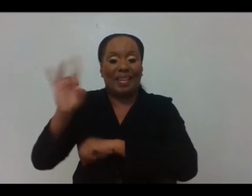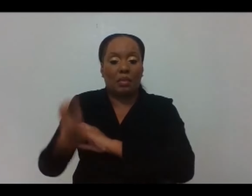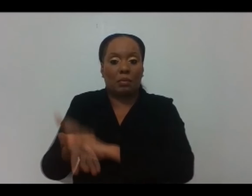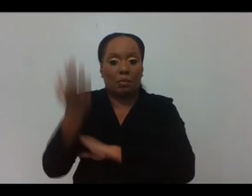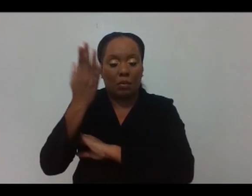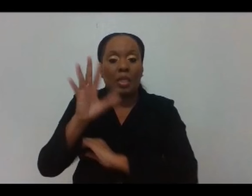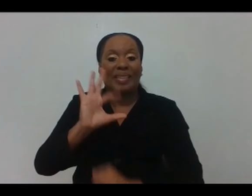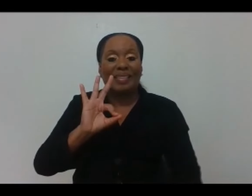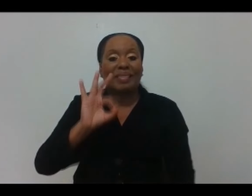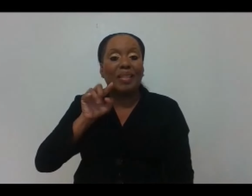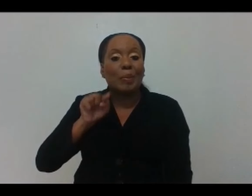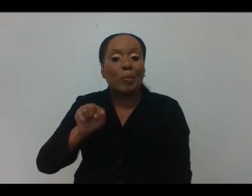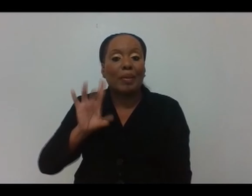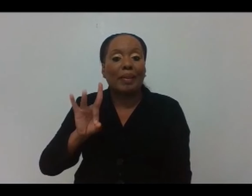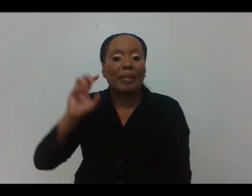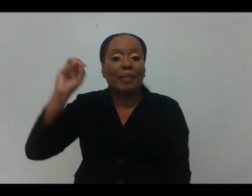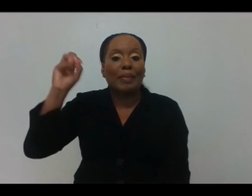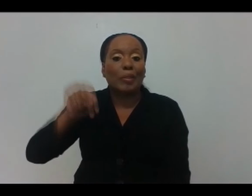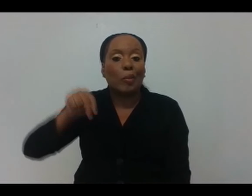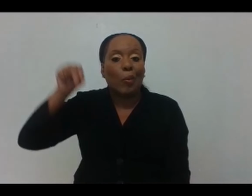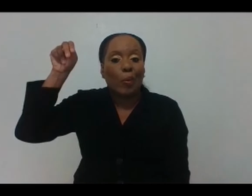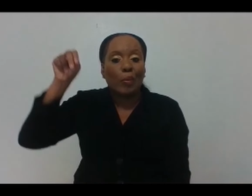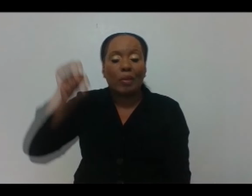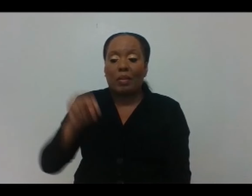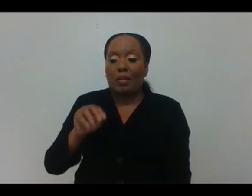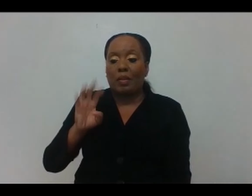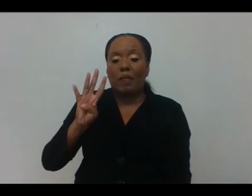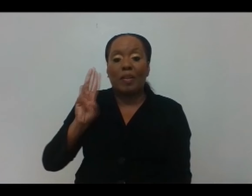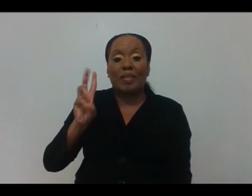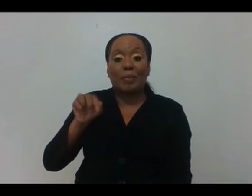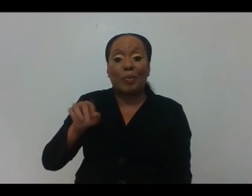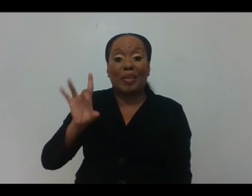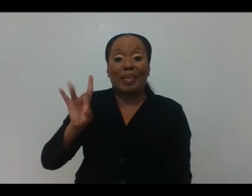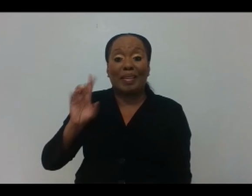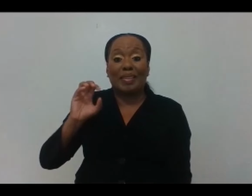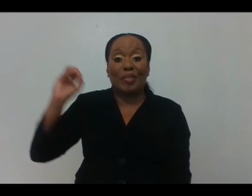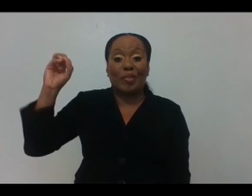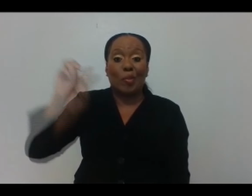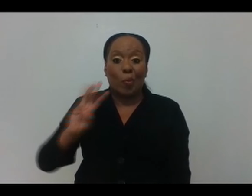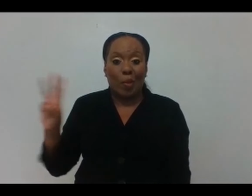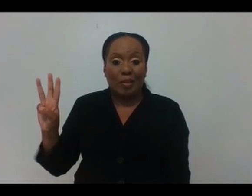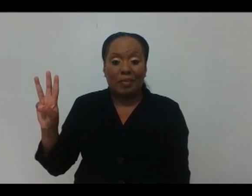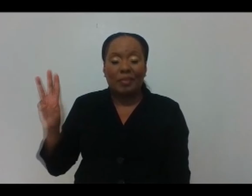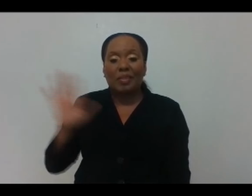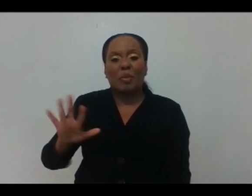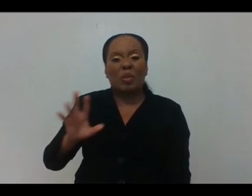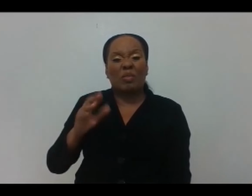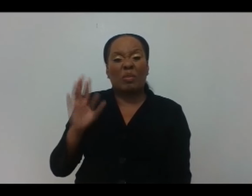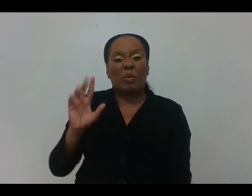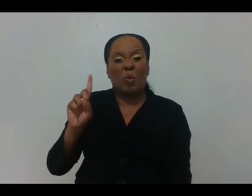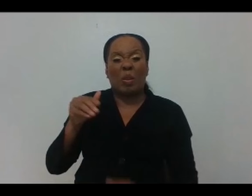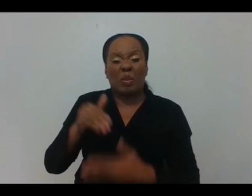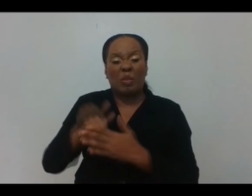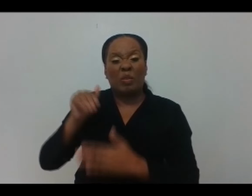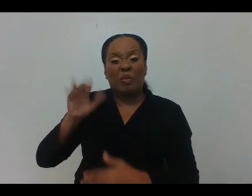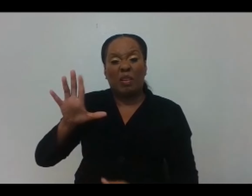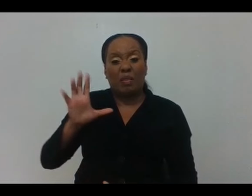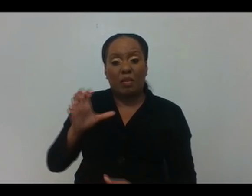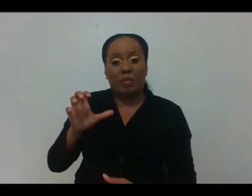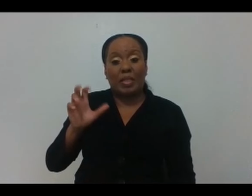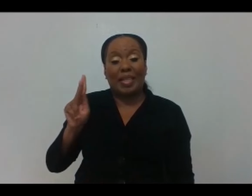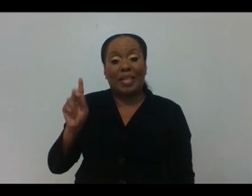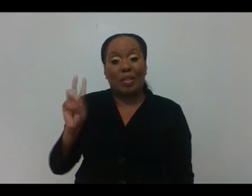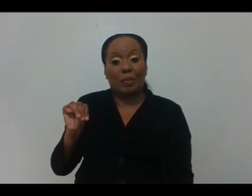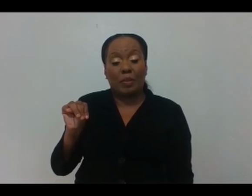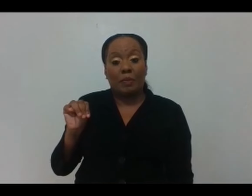located at 9.8 degrees north, 46.8 degrees west. That's just under 1,500 kilometers to our